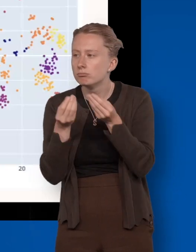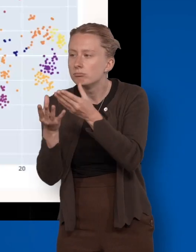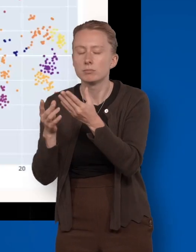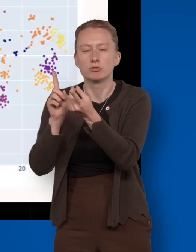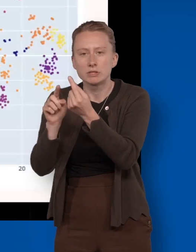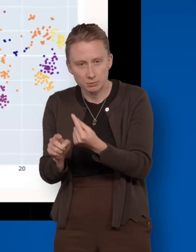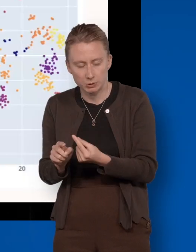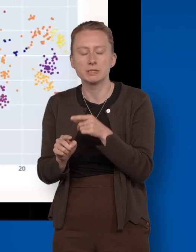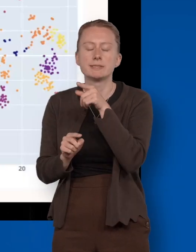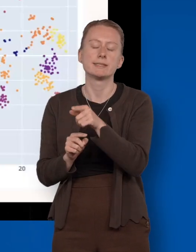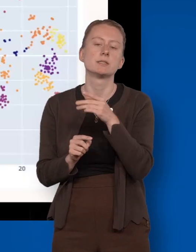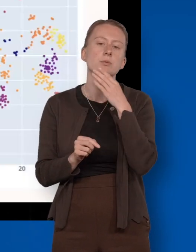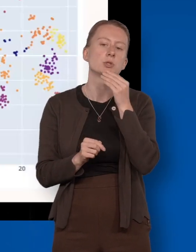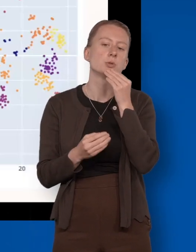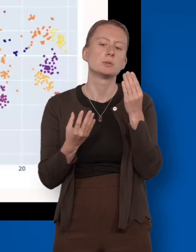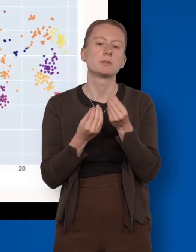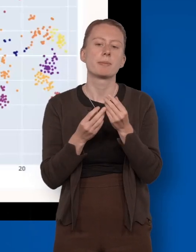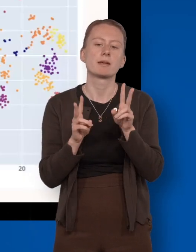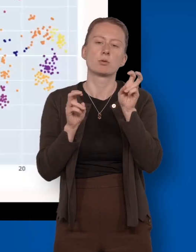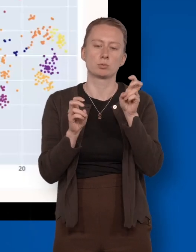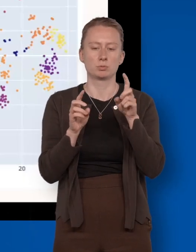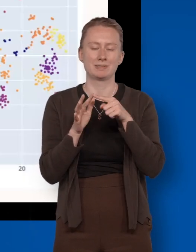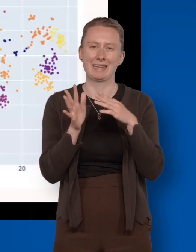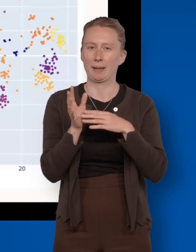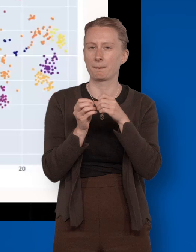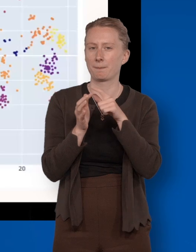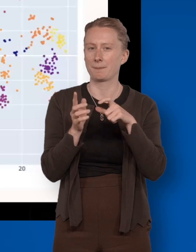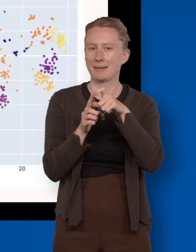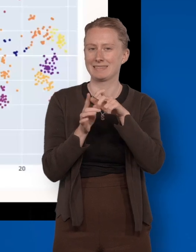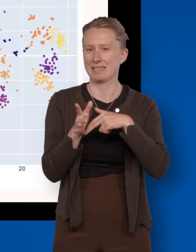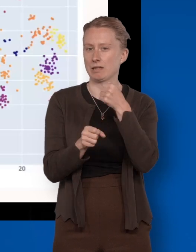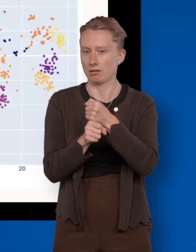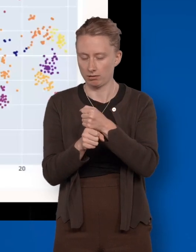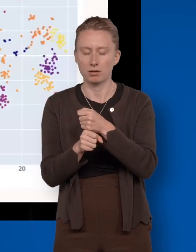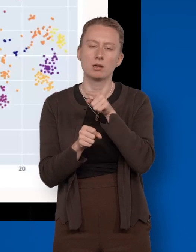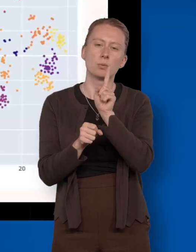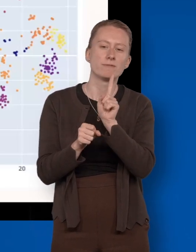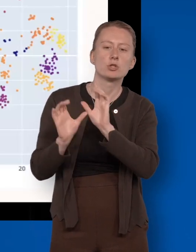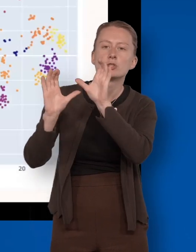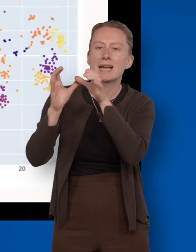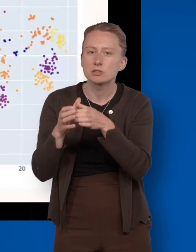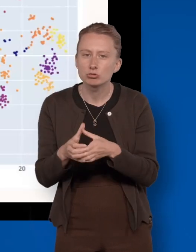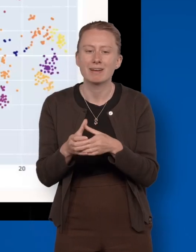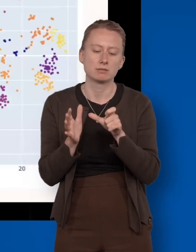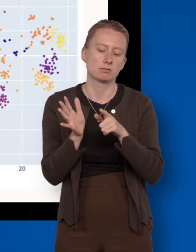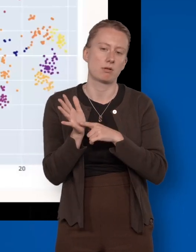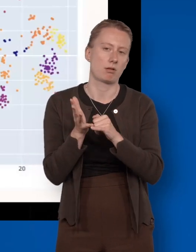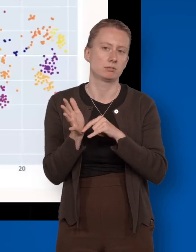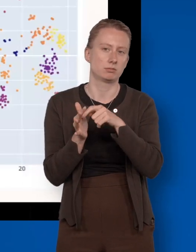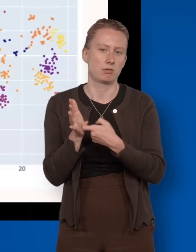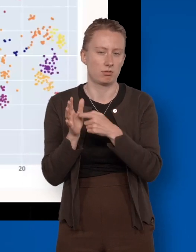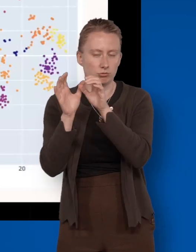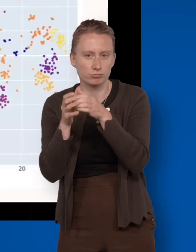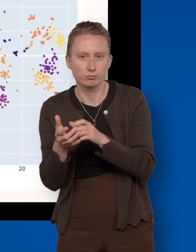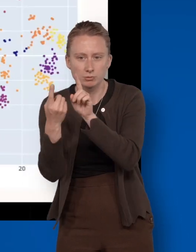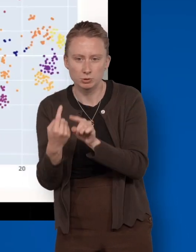use something called embeddings to categorize and cluster these responses. So I'll explain this diagram a little bit. It's a